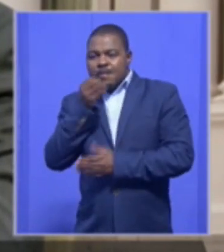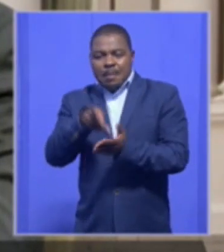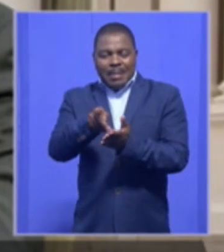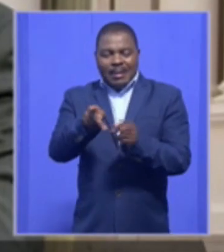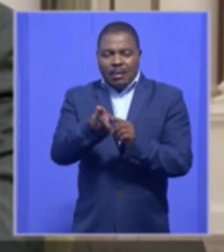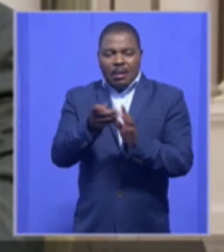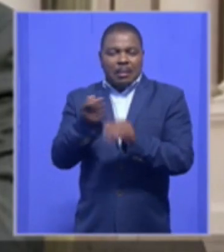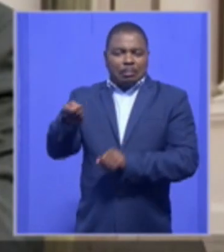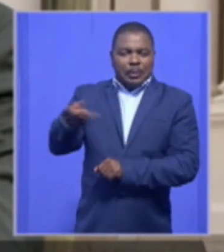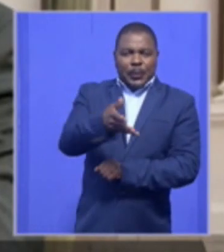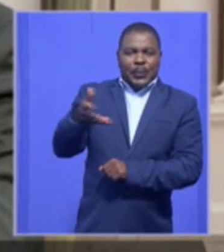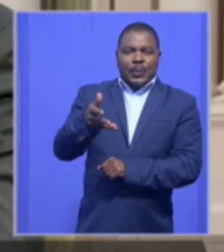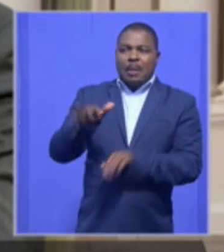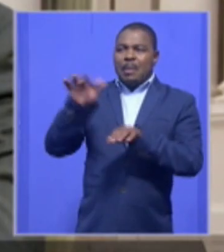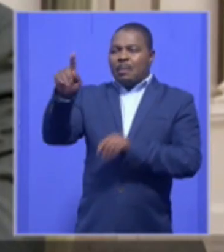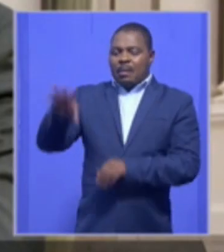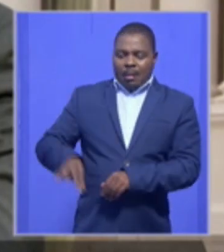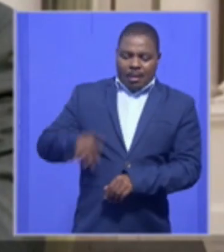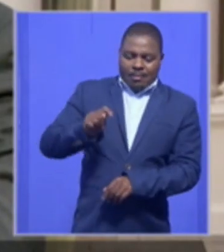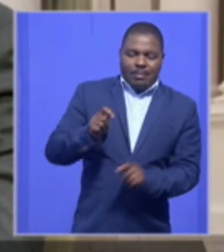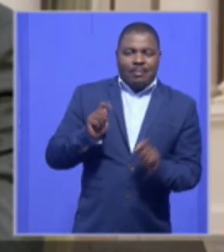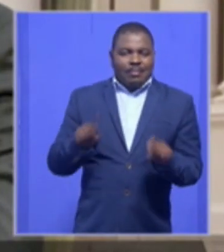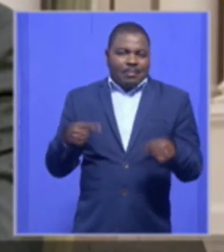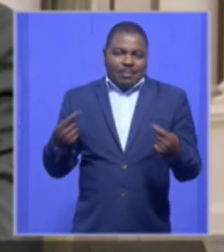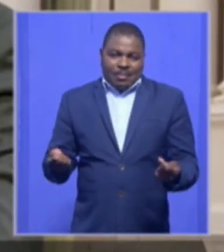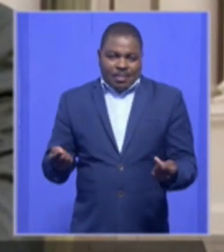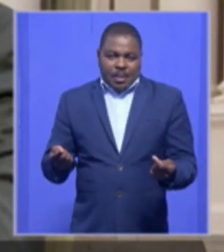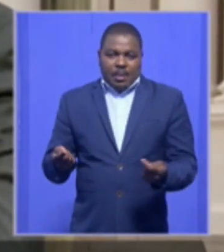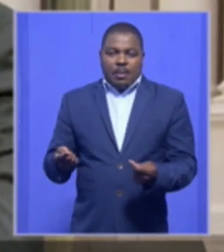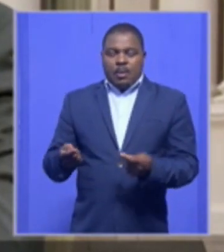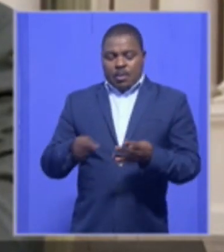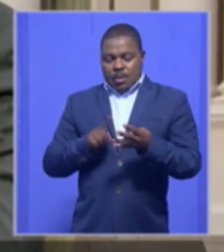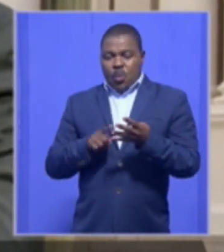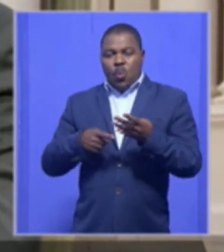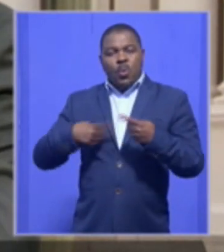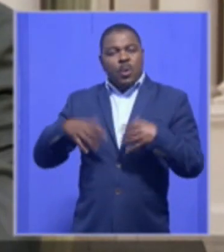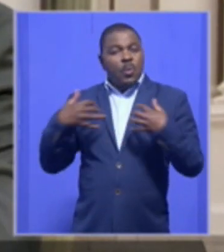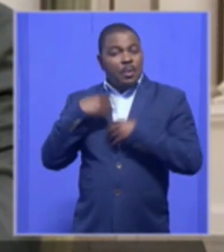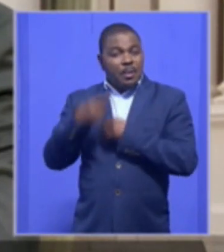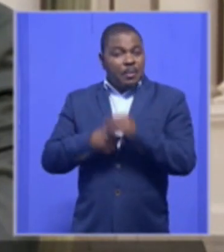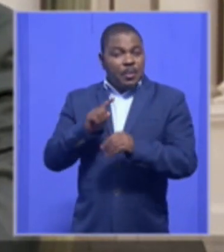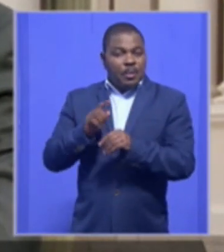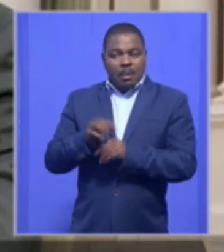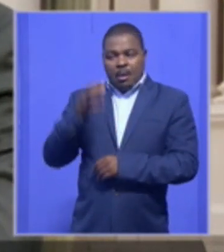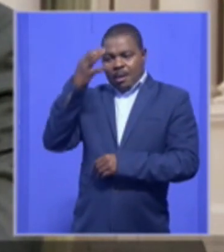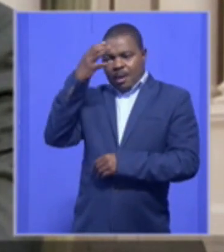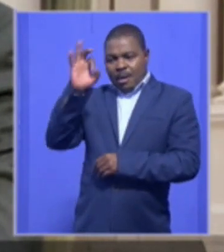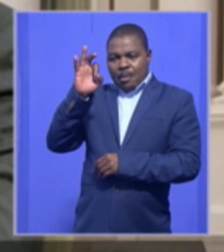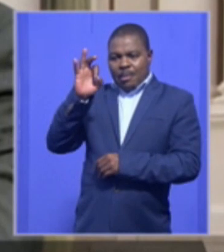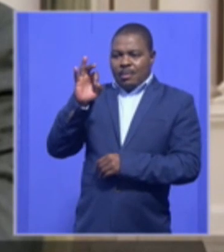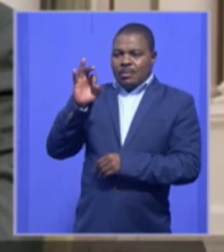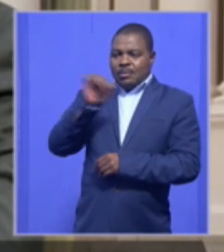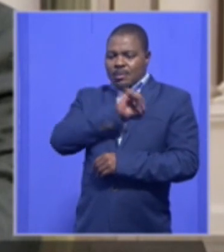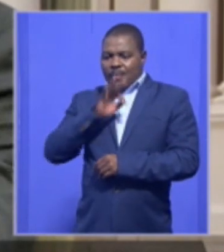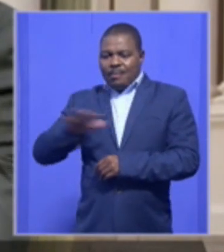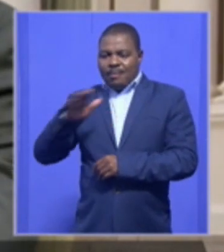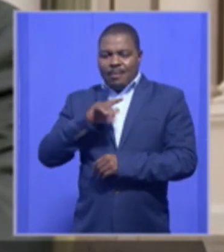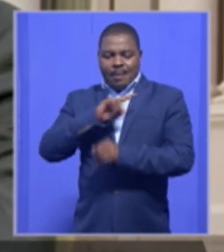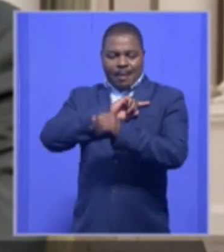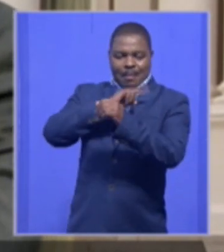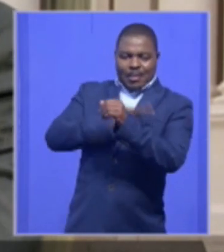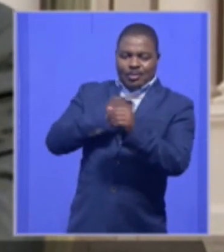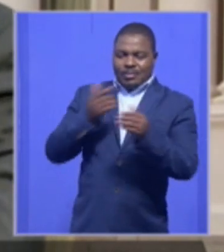prices, people can't afford to buy food. We are worried about the capacity of the state. So